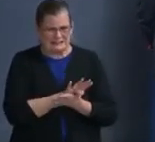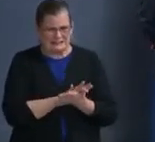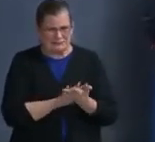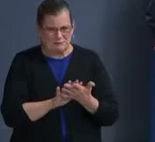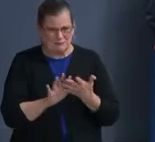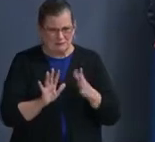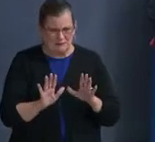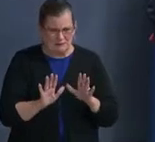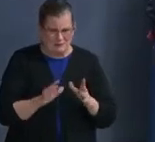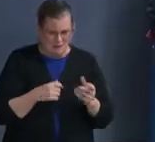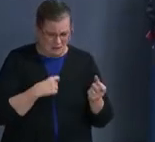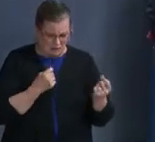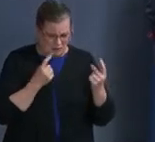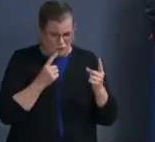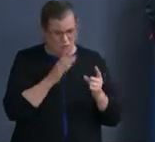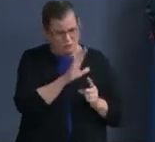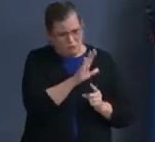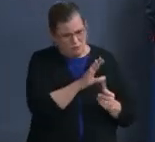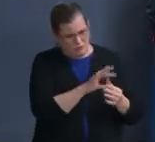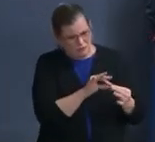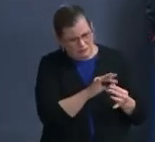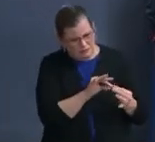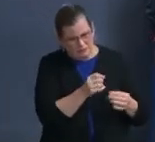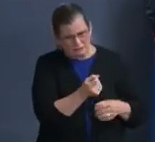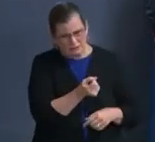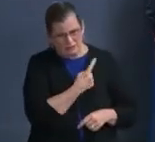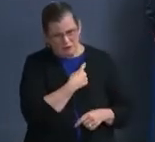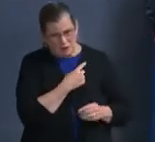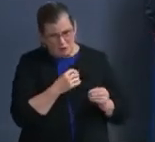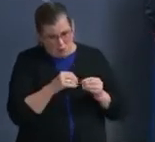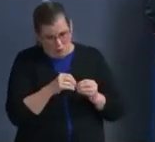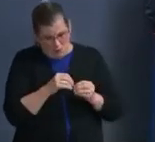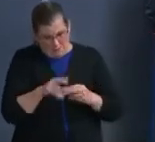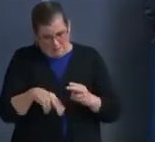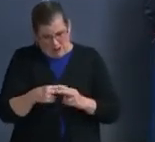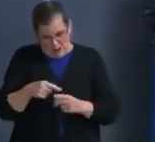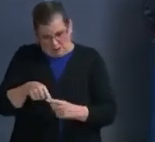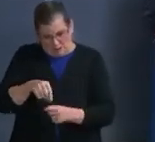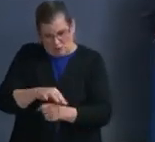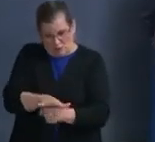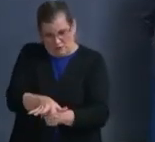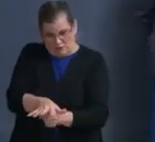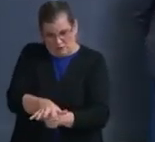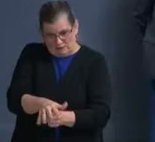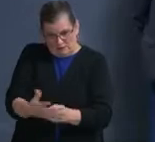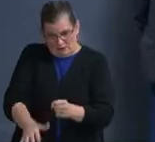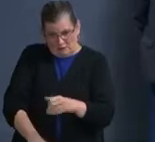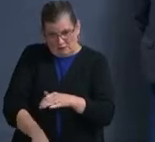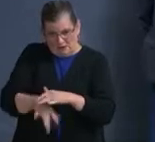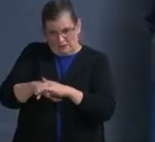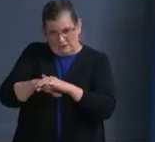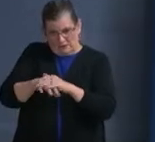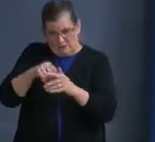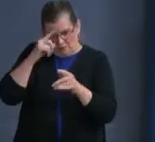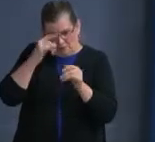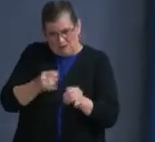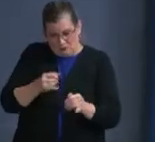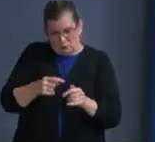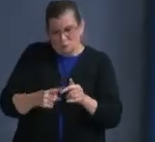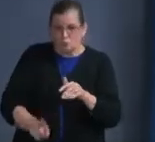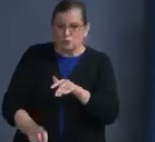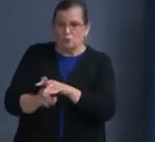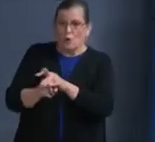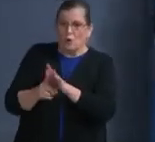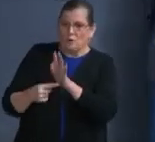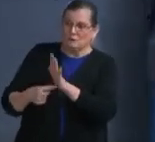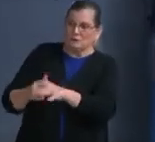continue to learn more about the virus and when the optimal times for an individual to begin to show symptoms, or when